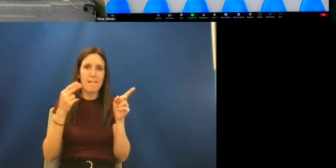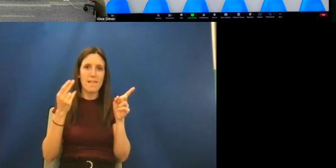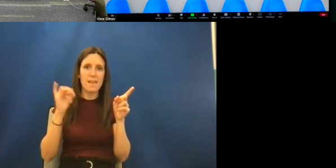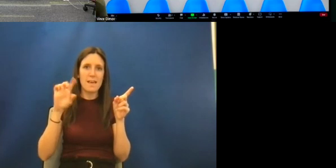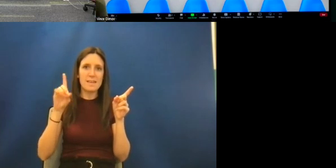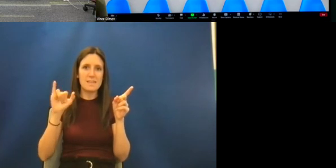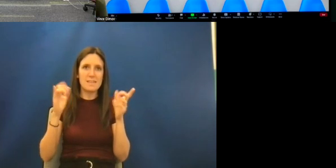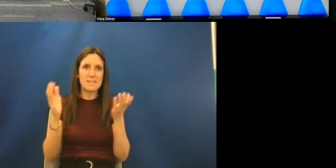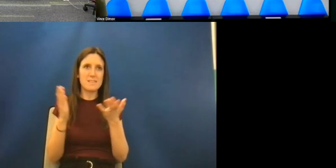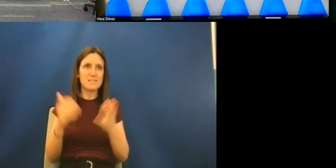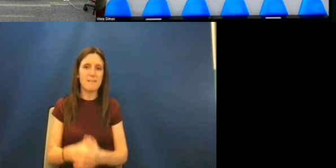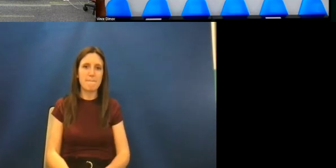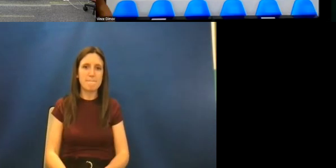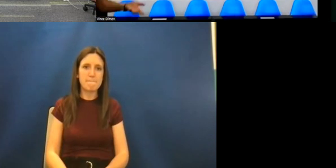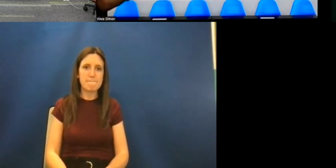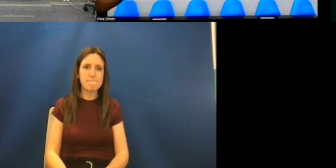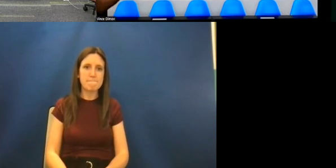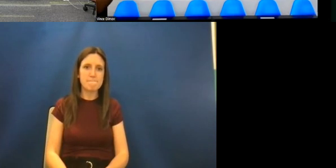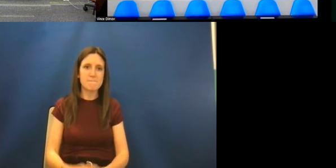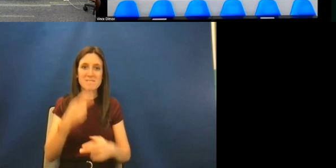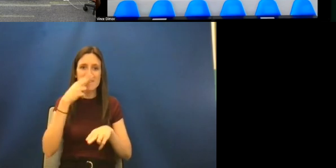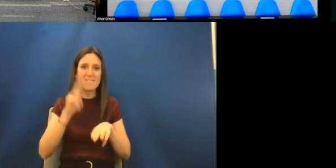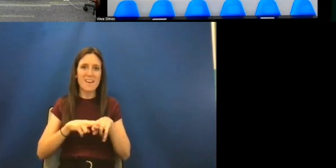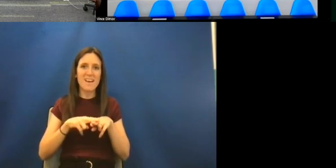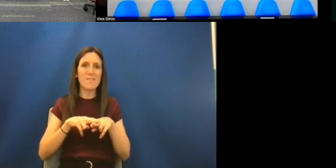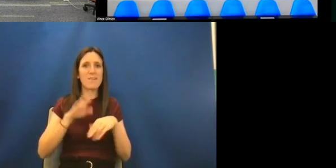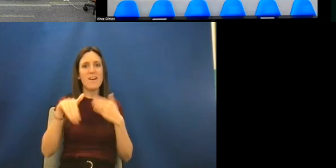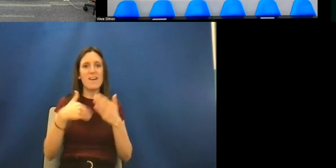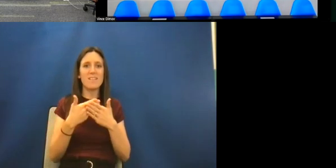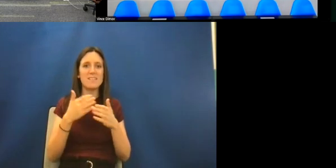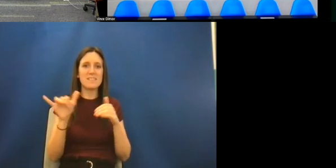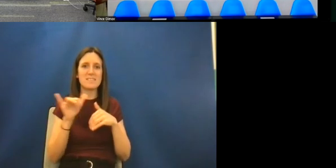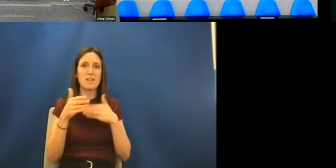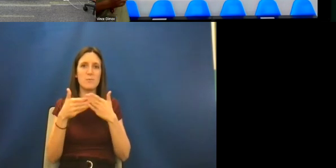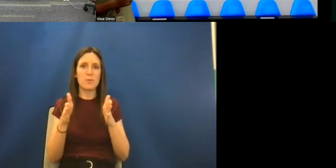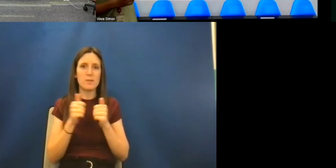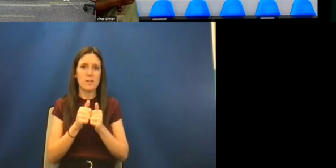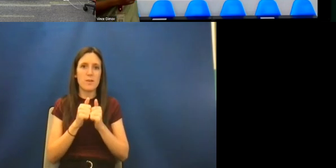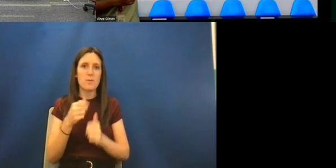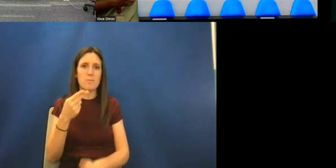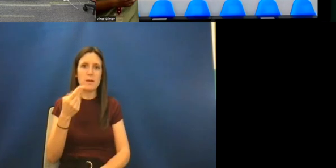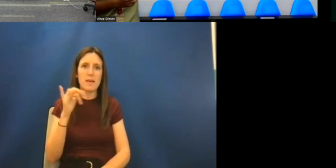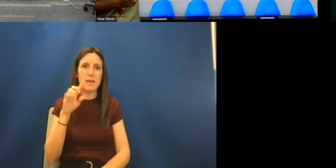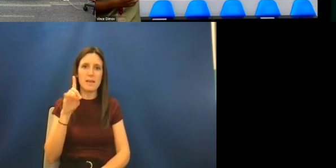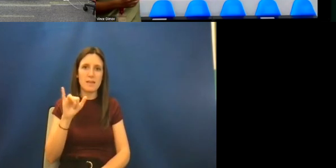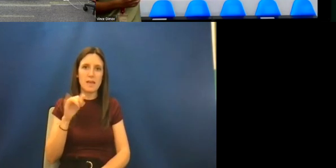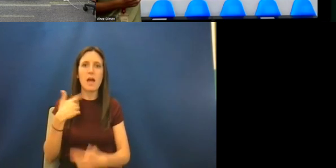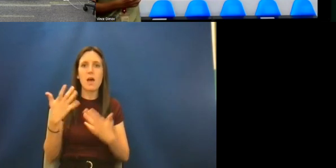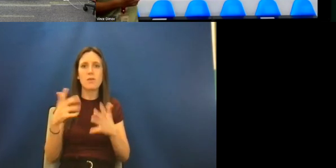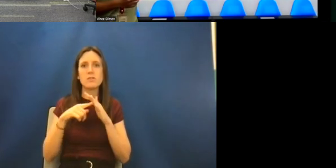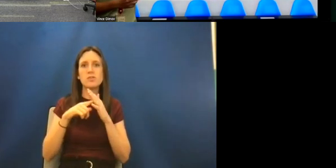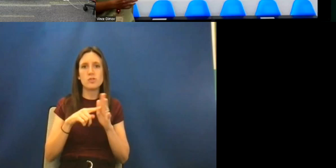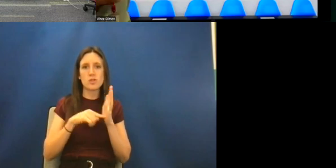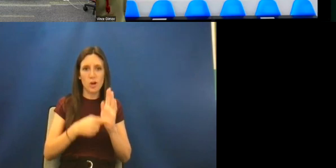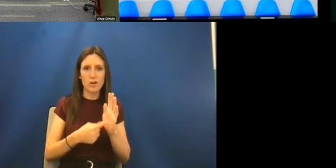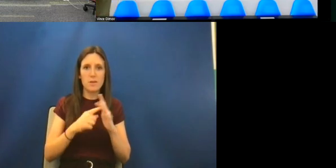here. So it's super fun, right? Like it puts us all in the same room together. So Heidi joined, but since I already started immersive view, she doesn't